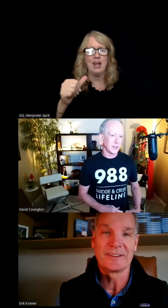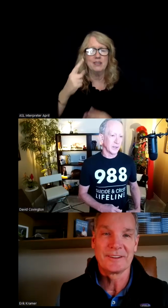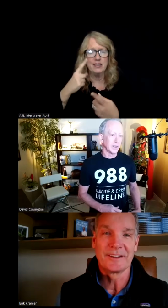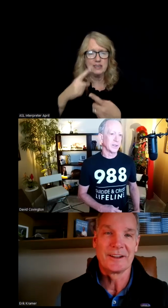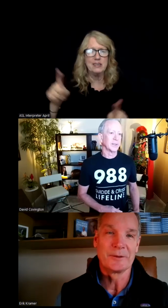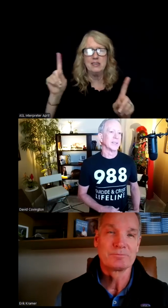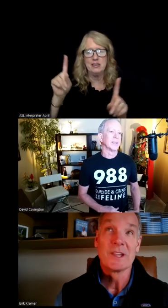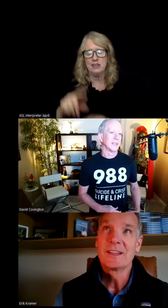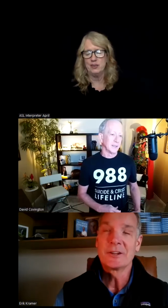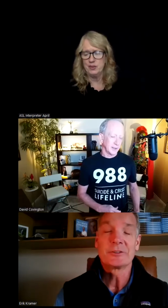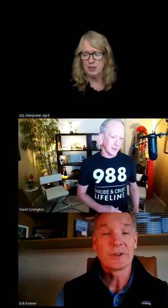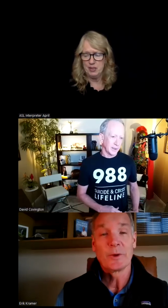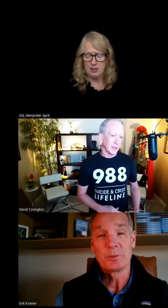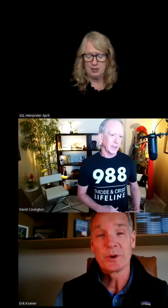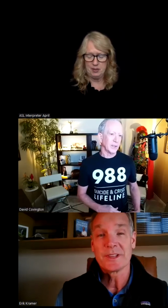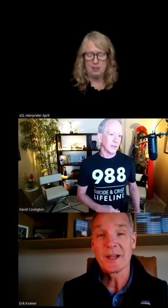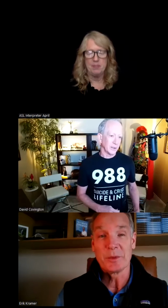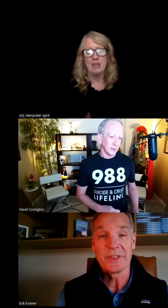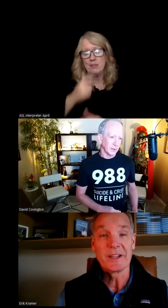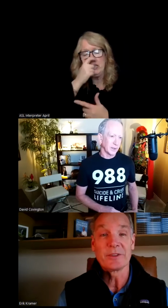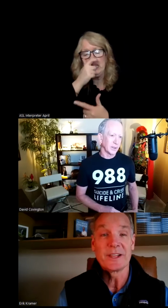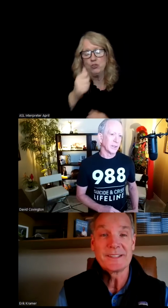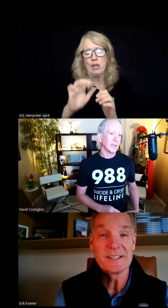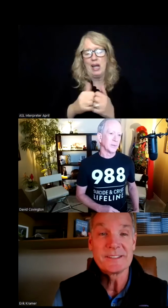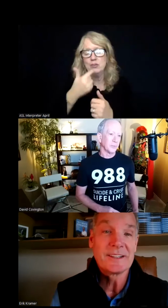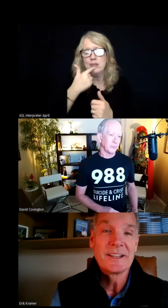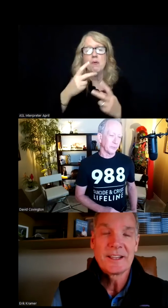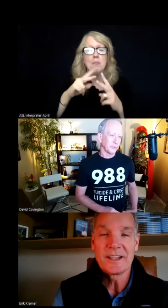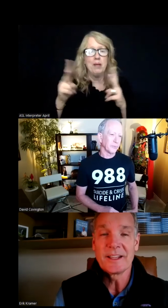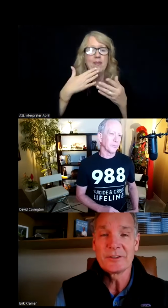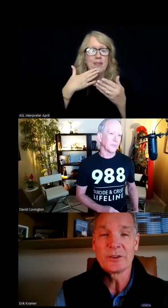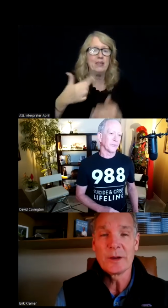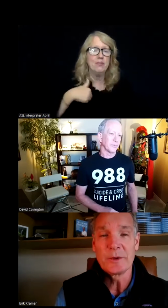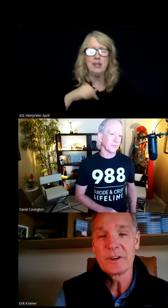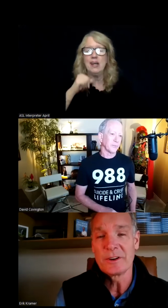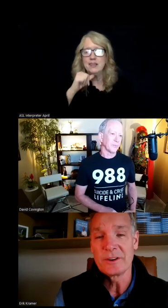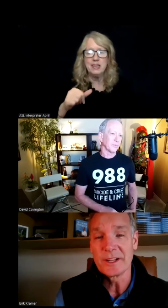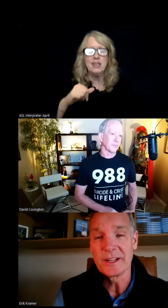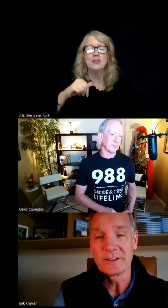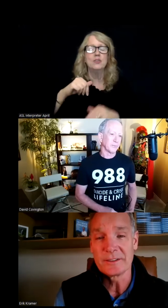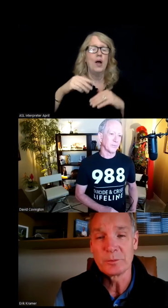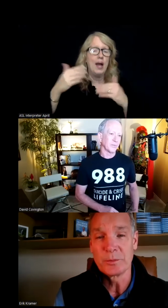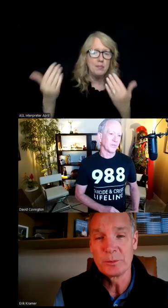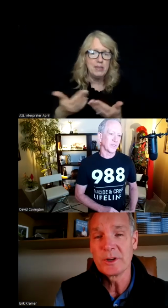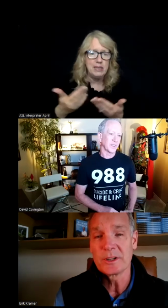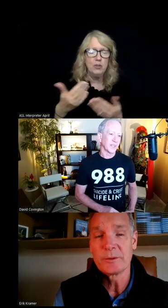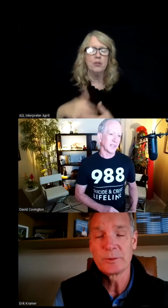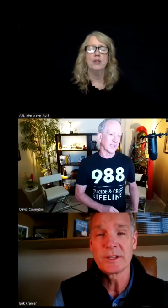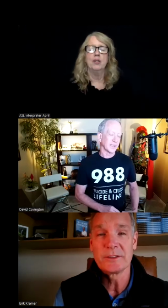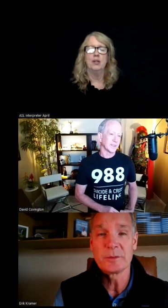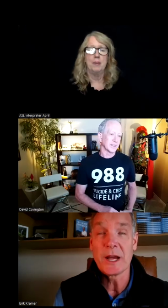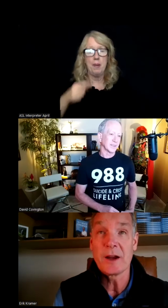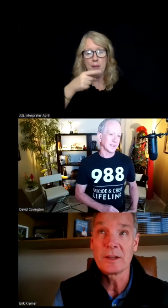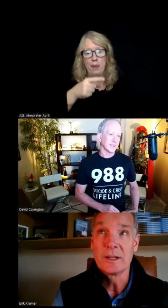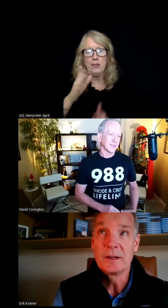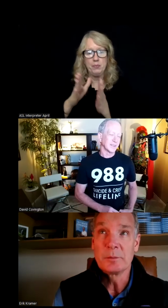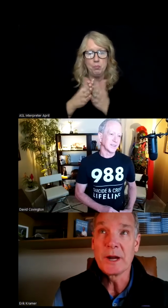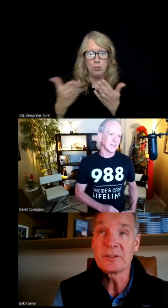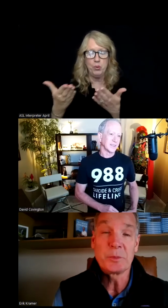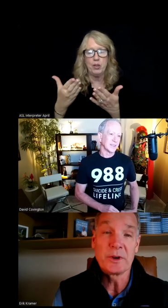a interesting way to put that. But thankfully I didn't. And so I'm here, and the book really is